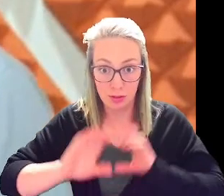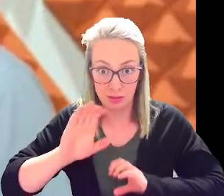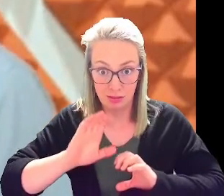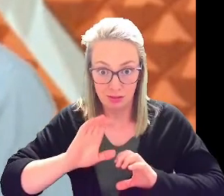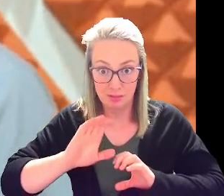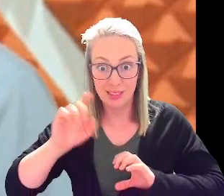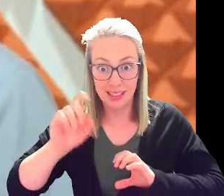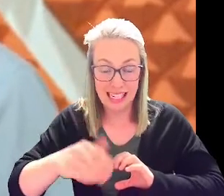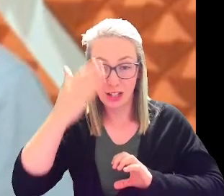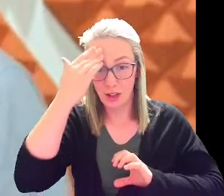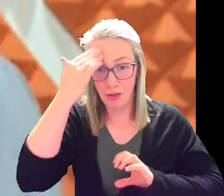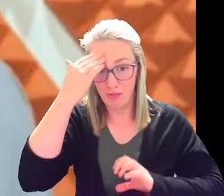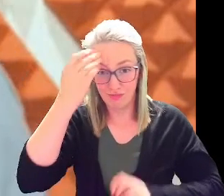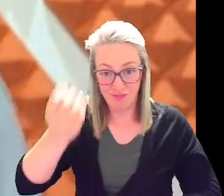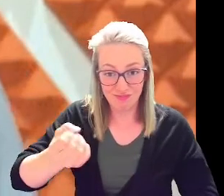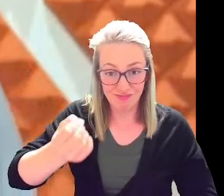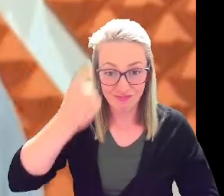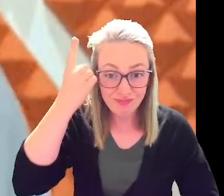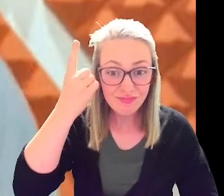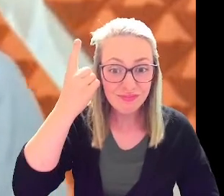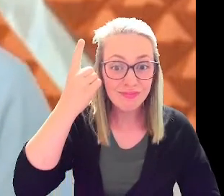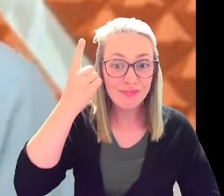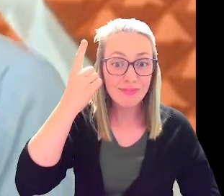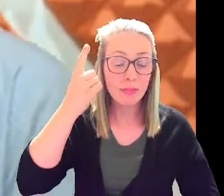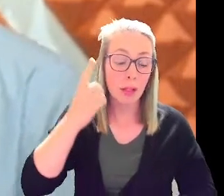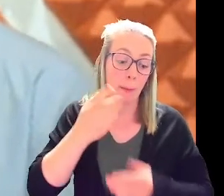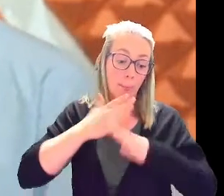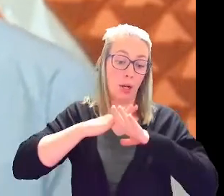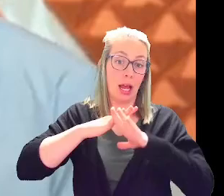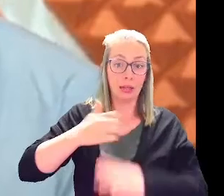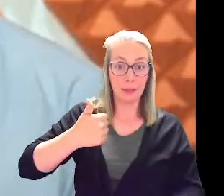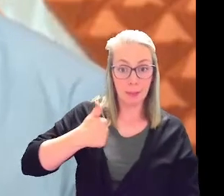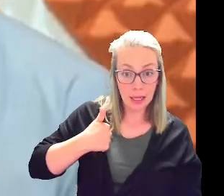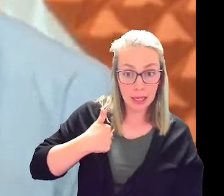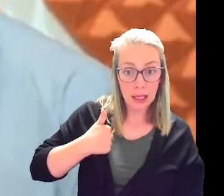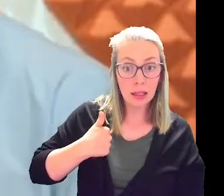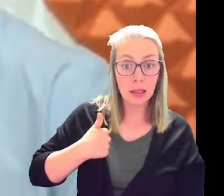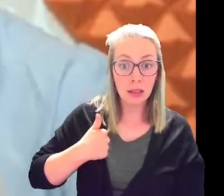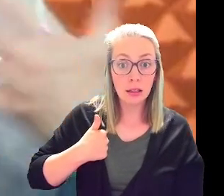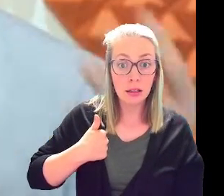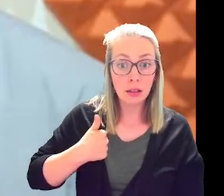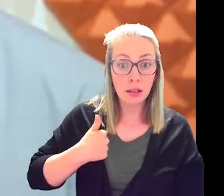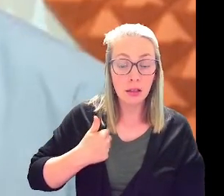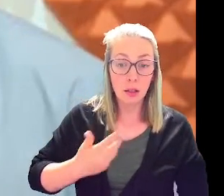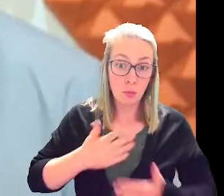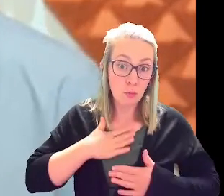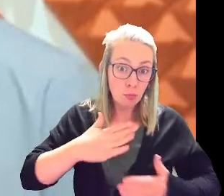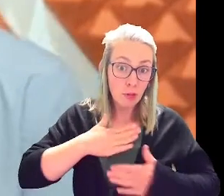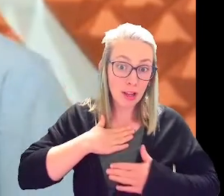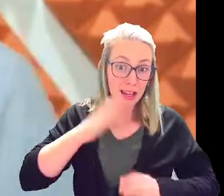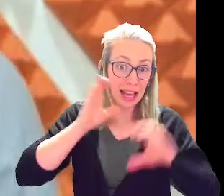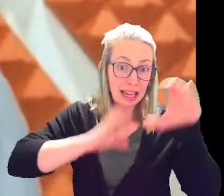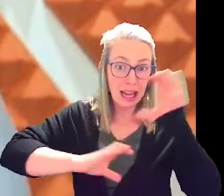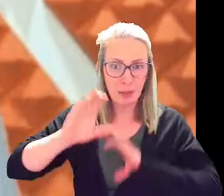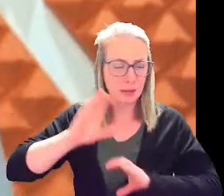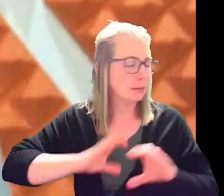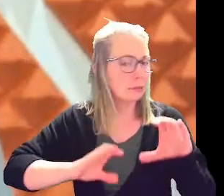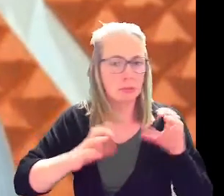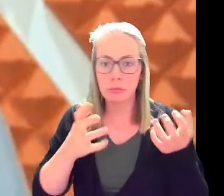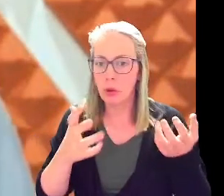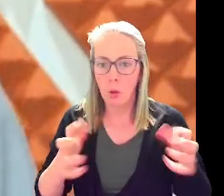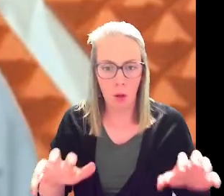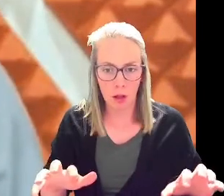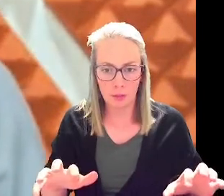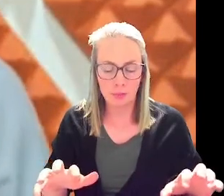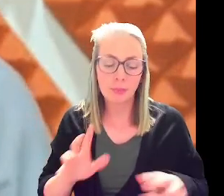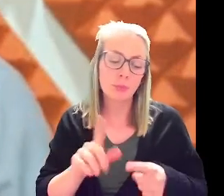to know the ins and outs of that, of do you need protection when you're spraying them, because you may not want to breathe all of that in all the time. So when you're